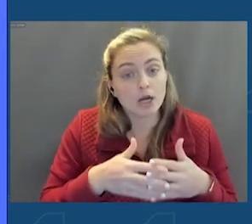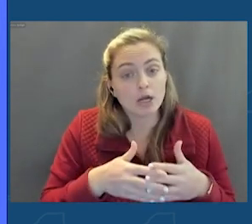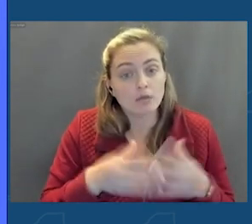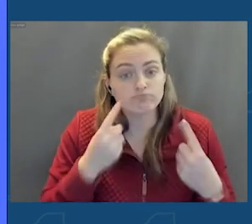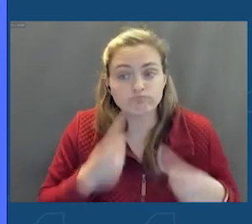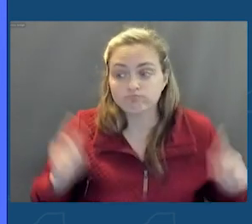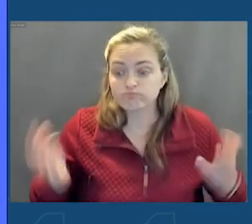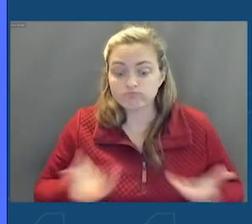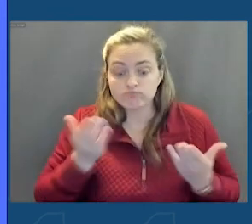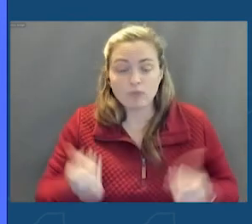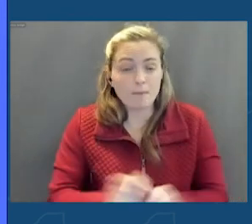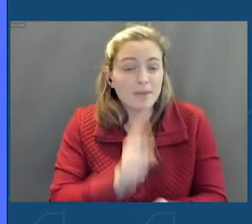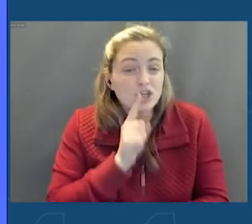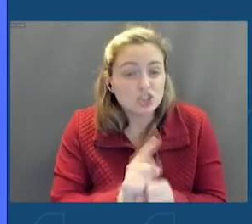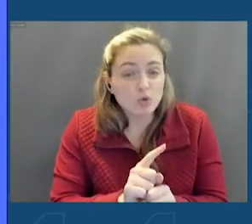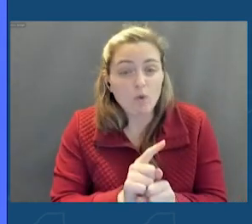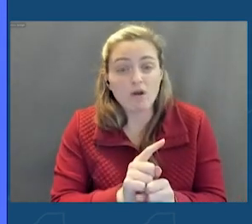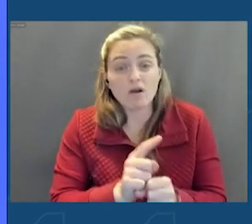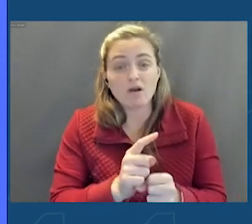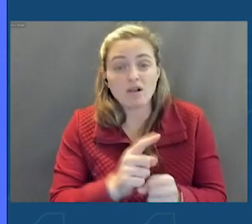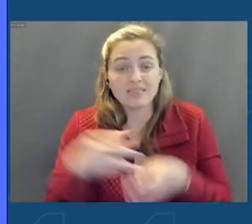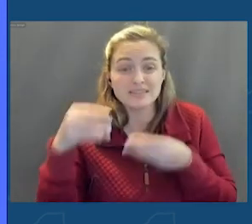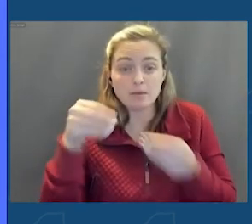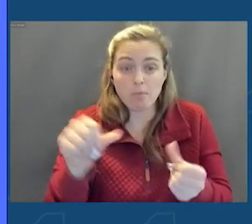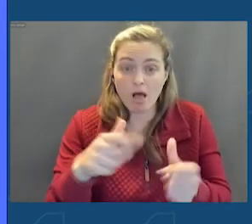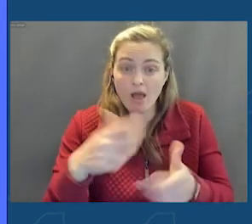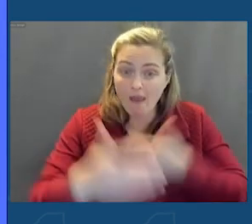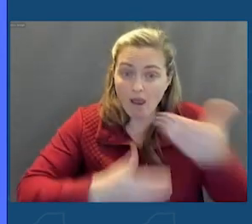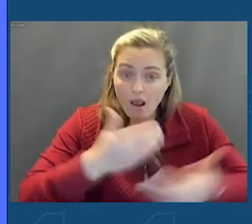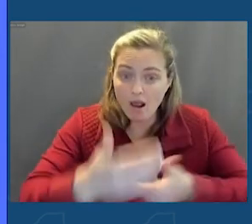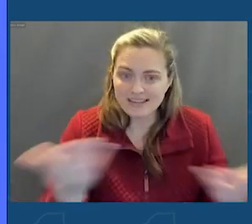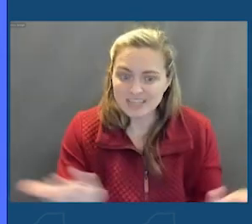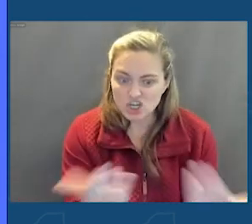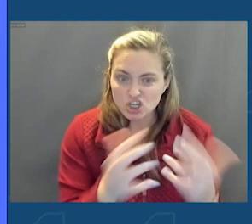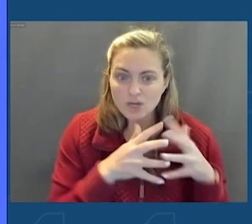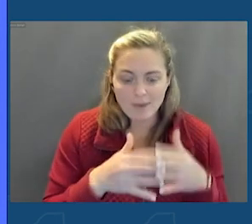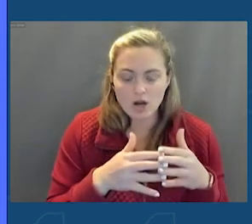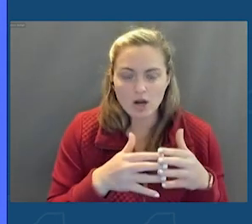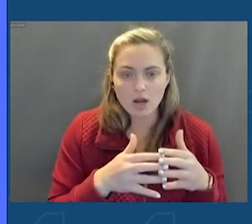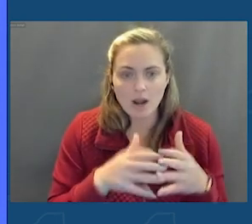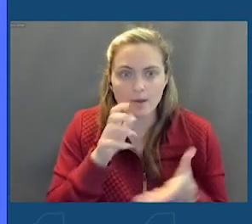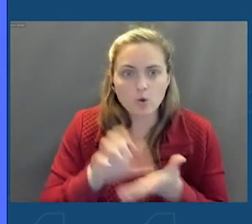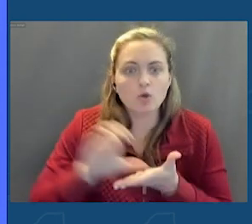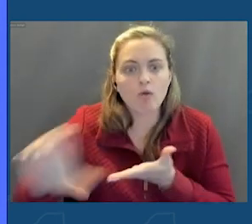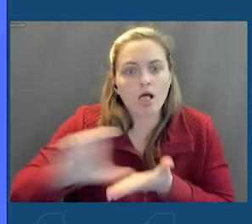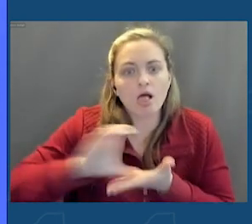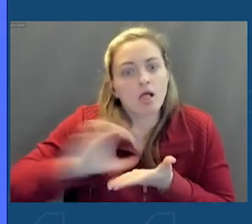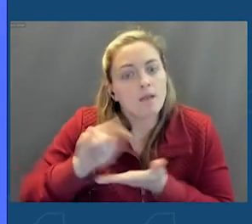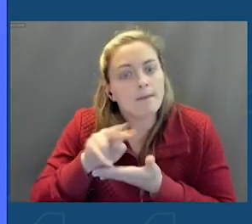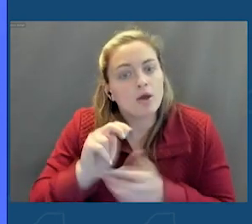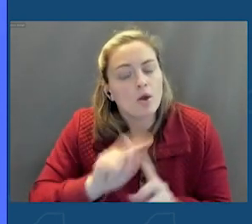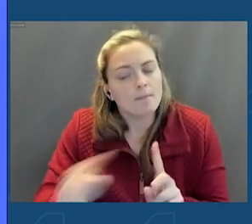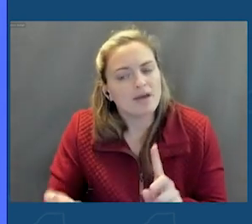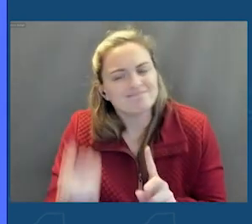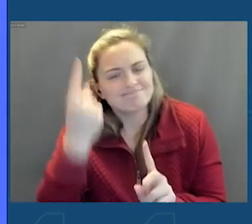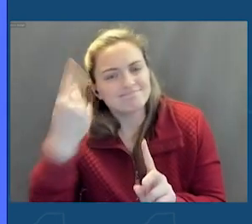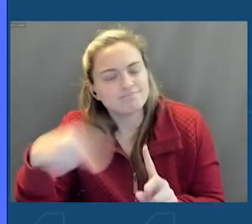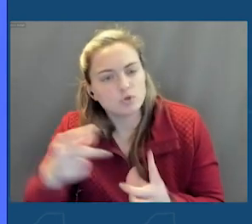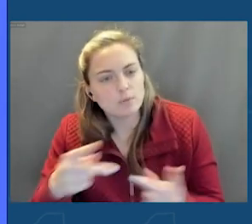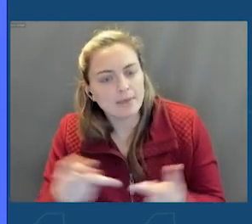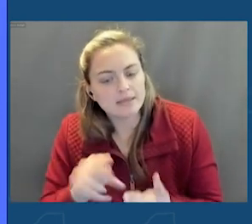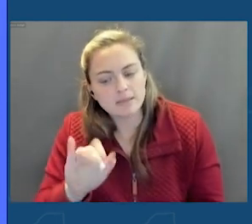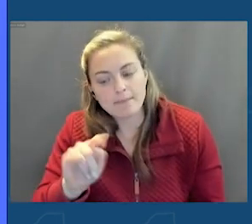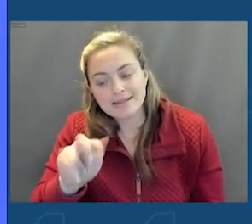chain is right here in America, that's what we're doing every day. And I won't keep pounding on Micron except the fact that I have places like Batavia, New